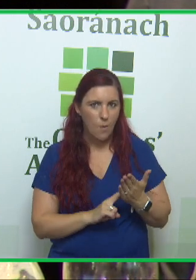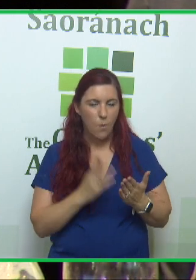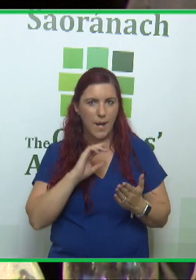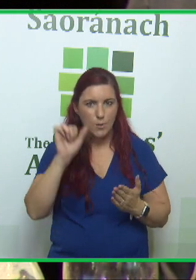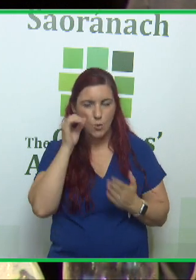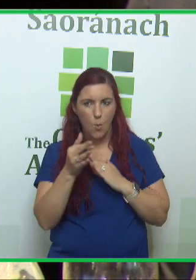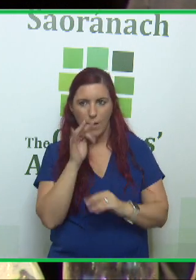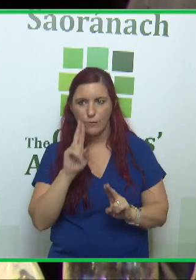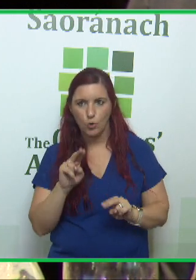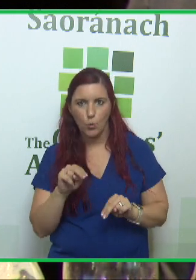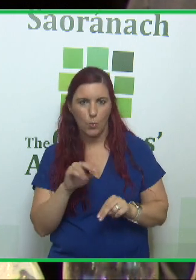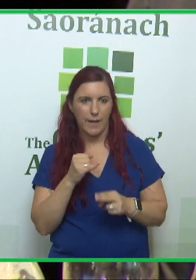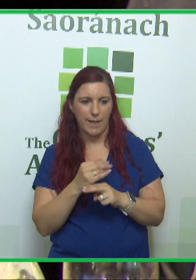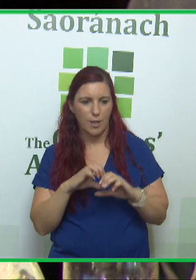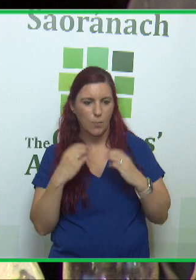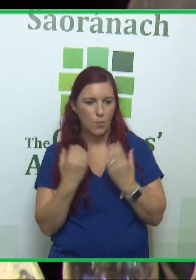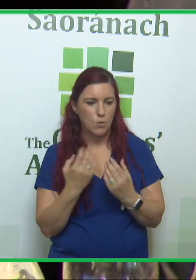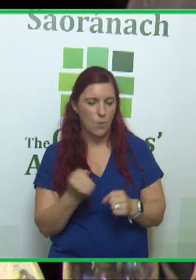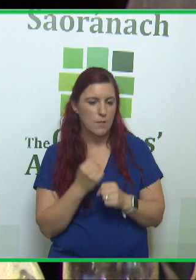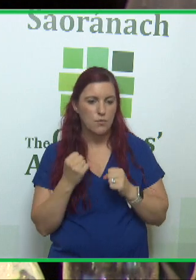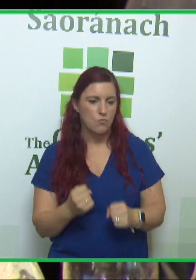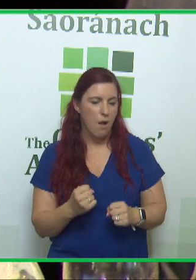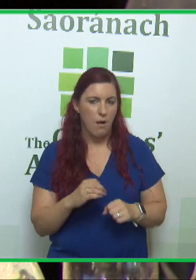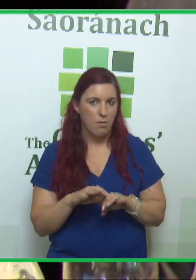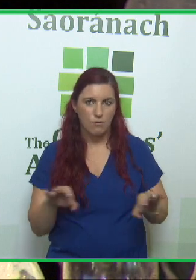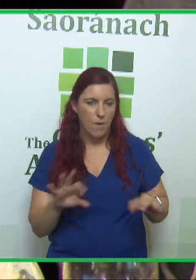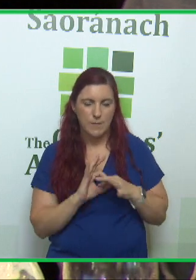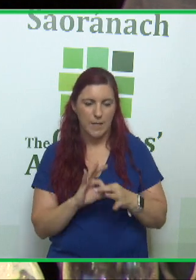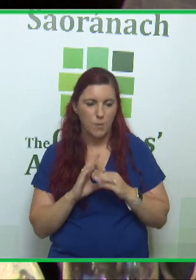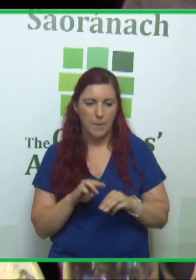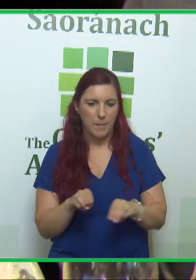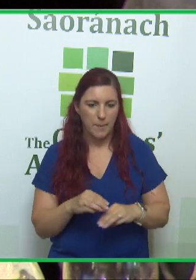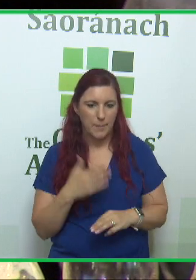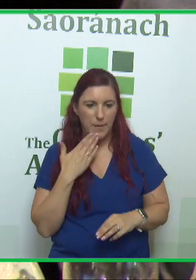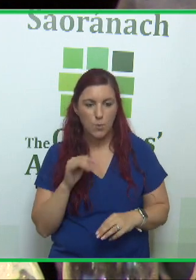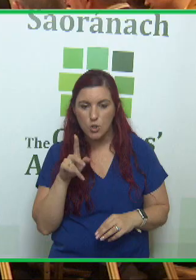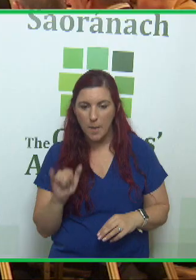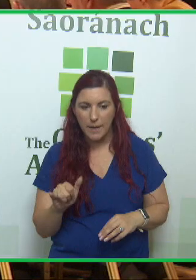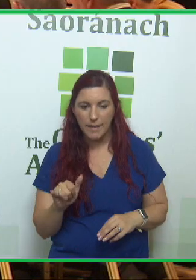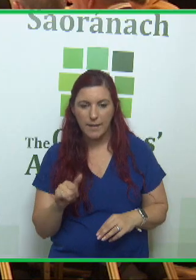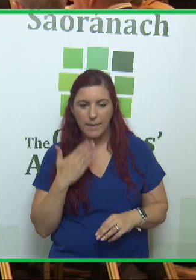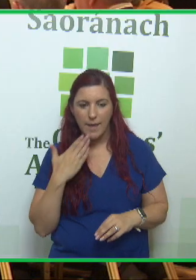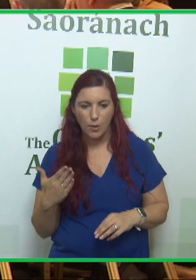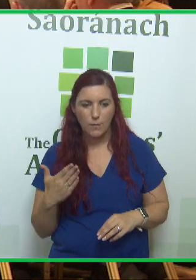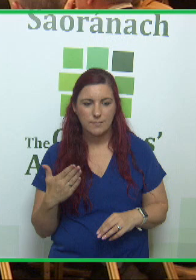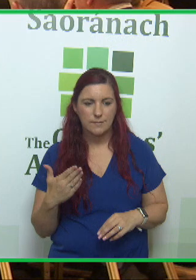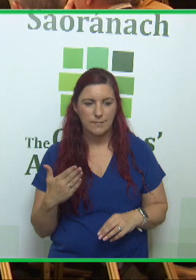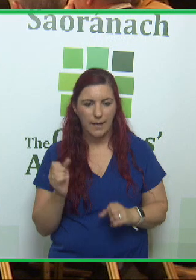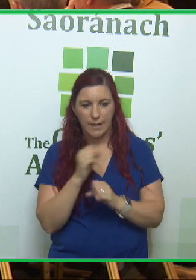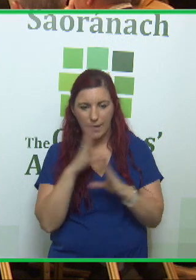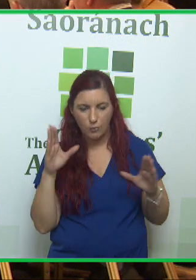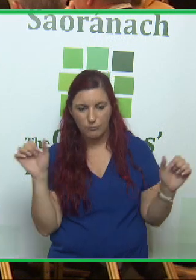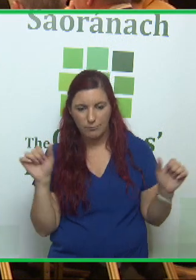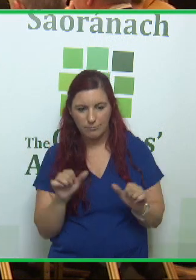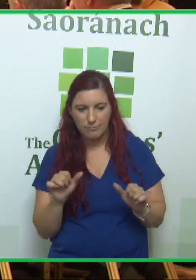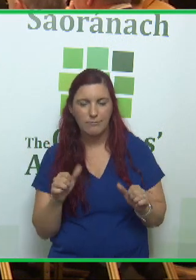in the community. It's a strong sector and we're actively on the ground engaged with people. Okay, Tommy, and thanks for being clear on that one again.